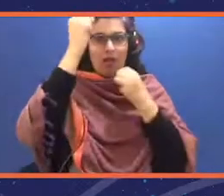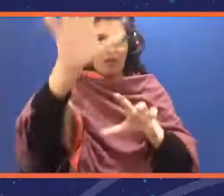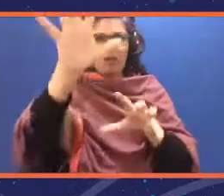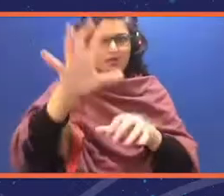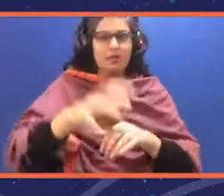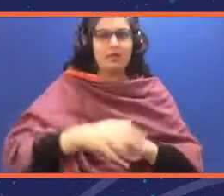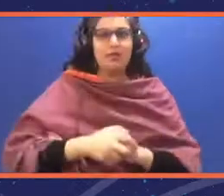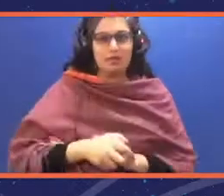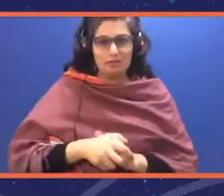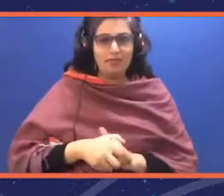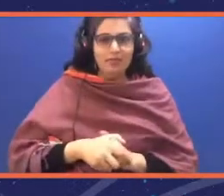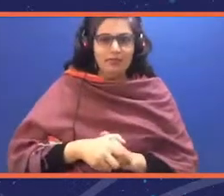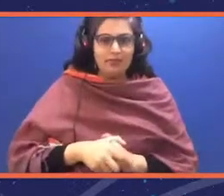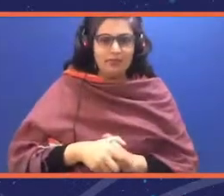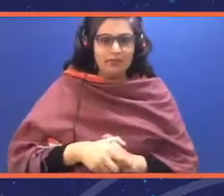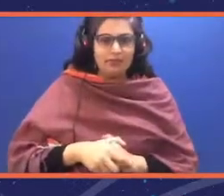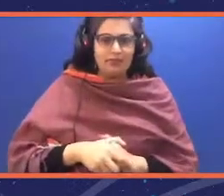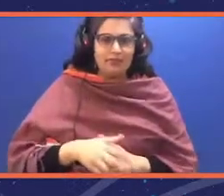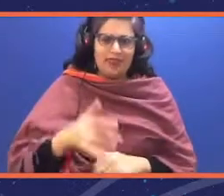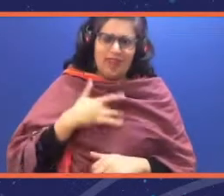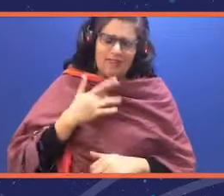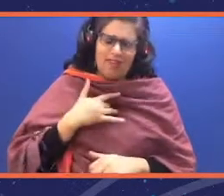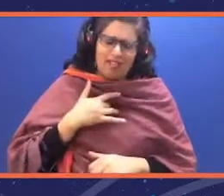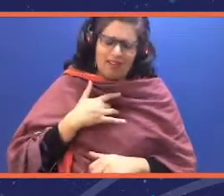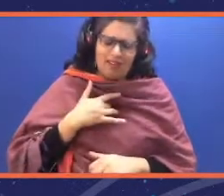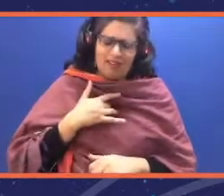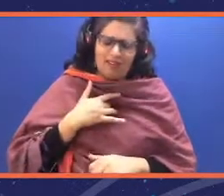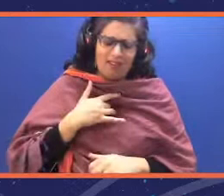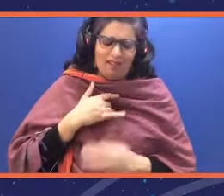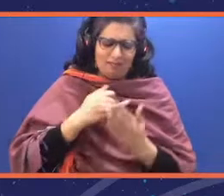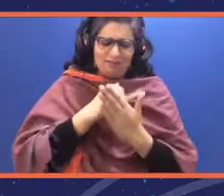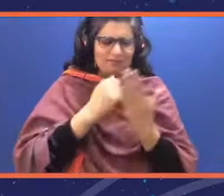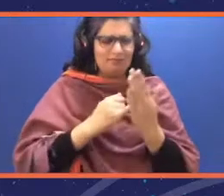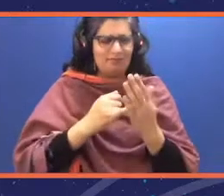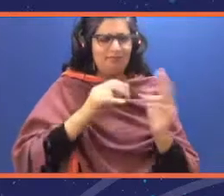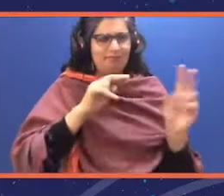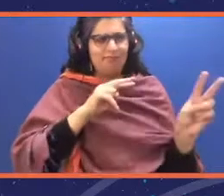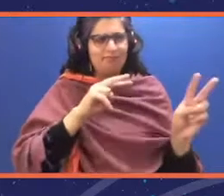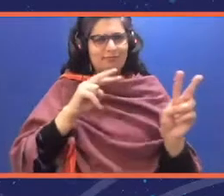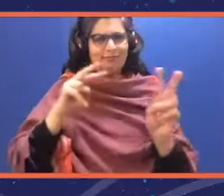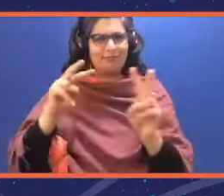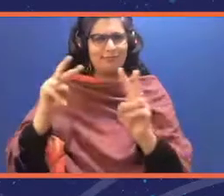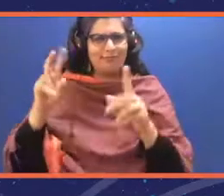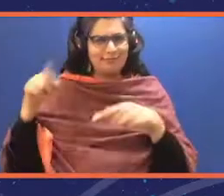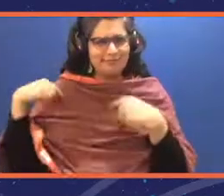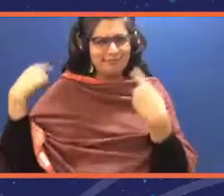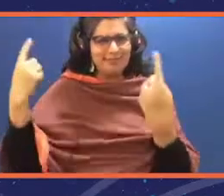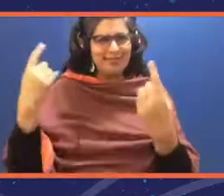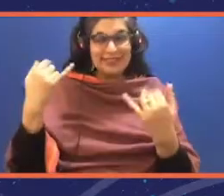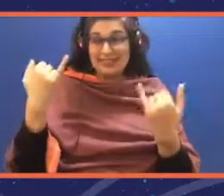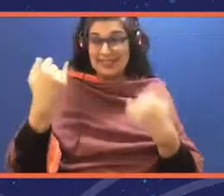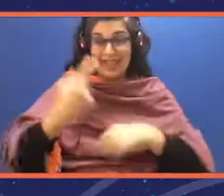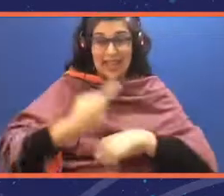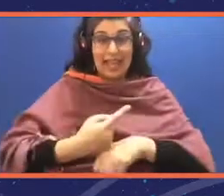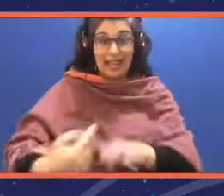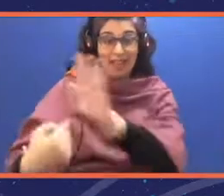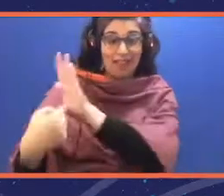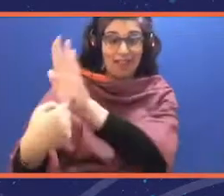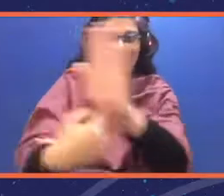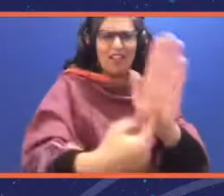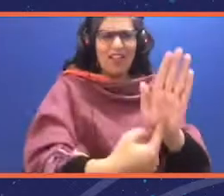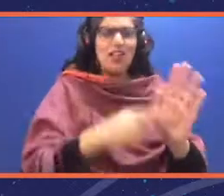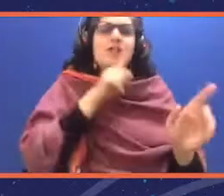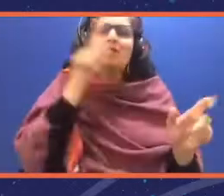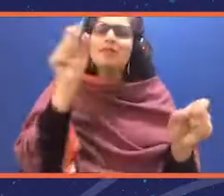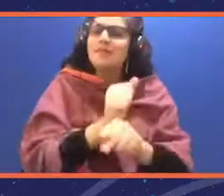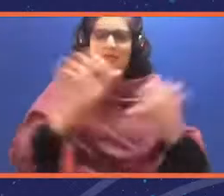quote. And I feel like all these artworks that have been presented today is just an example of this in action, and I'm really excited to